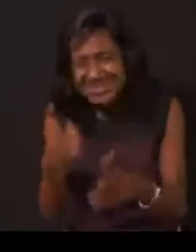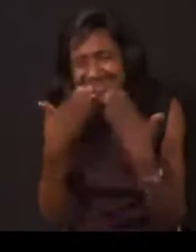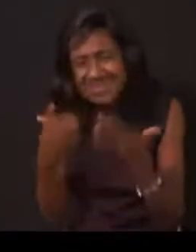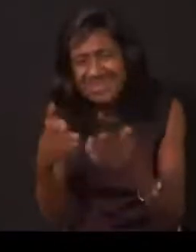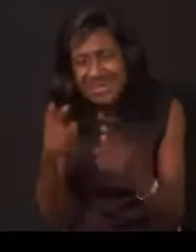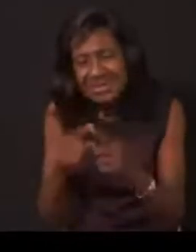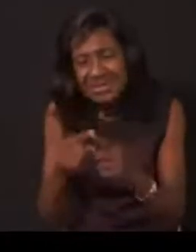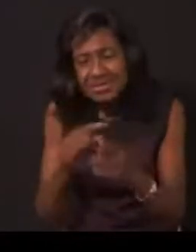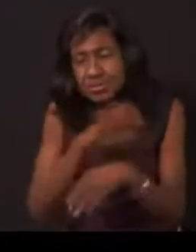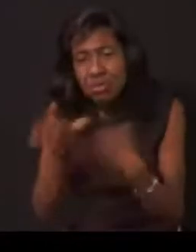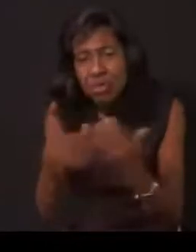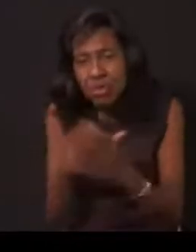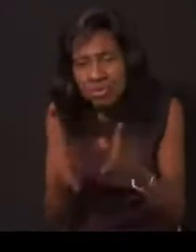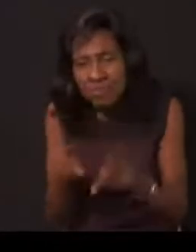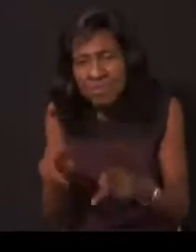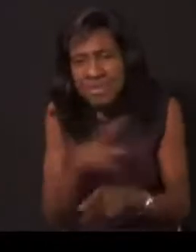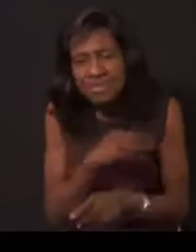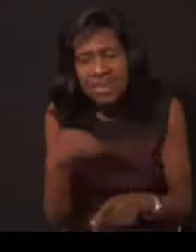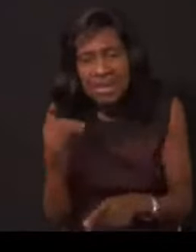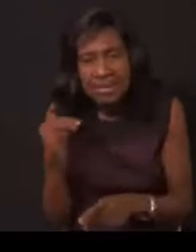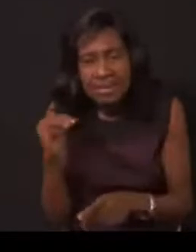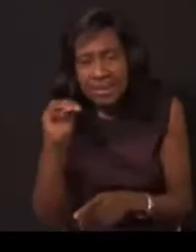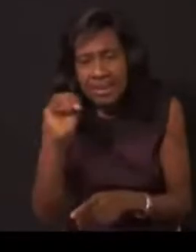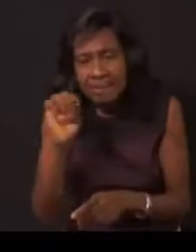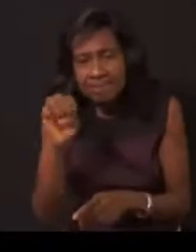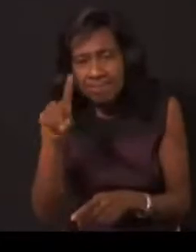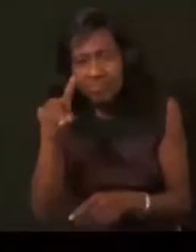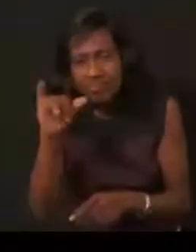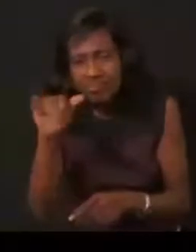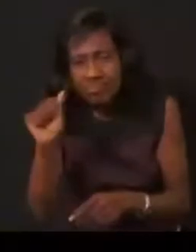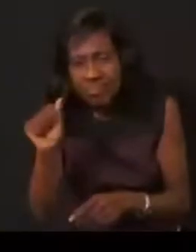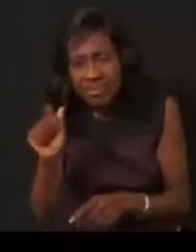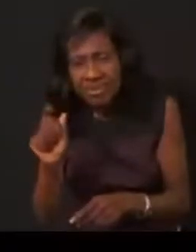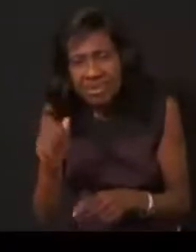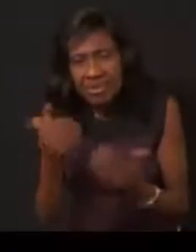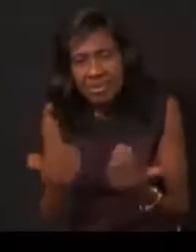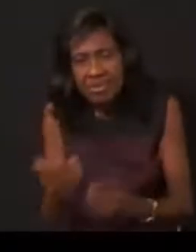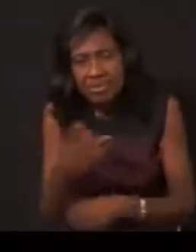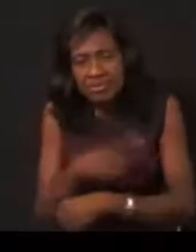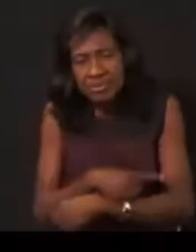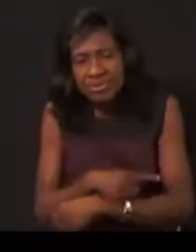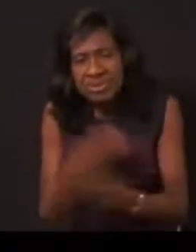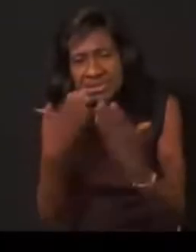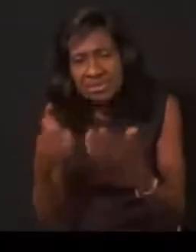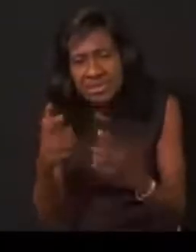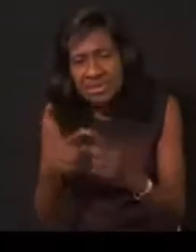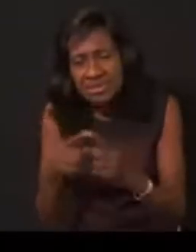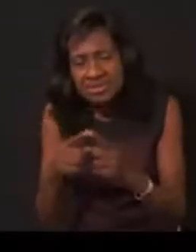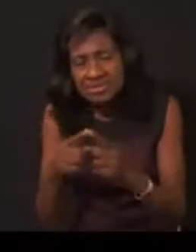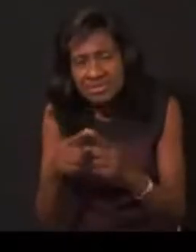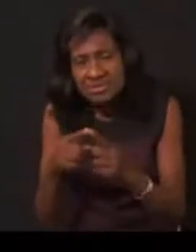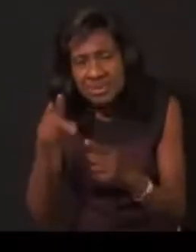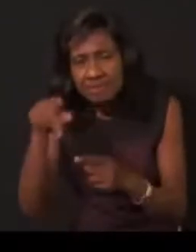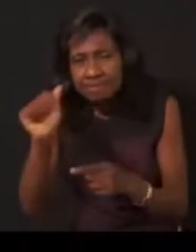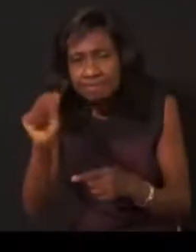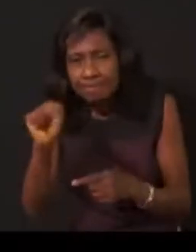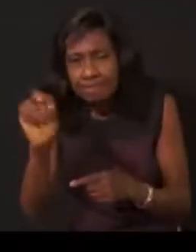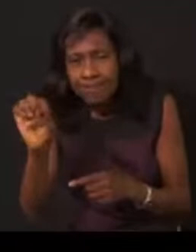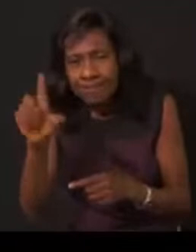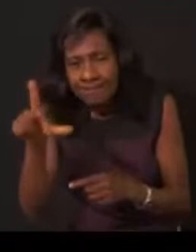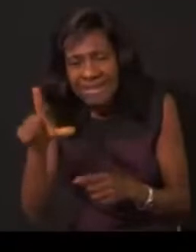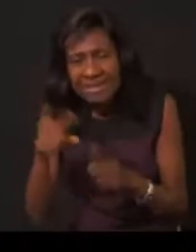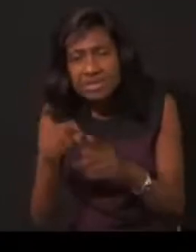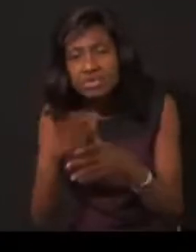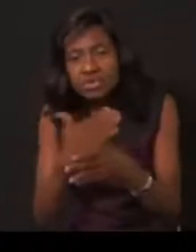to the public, and of course, the media for being here with us today. Of course, thanks to the panelists for sharing this most